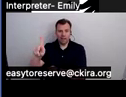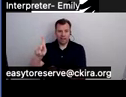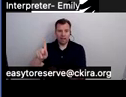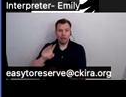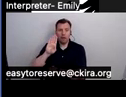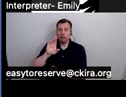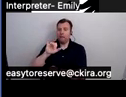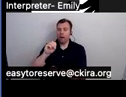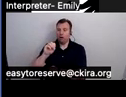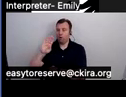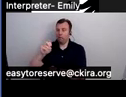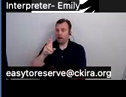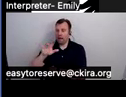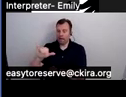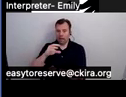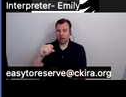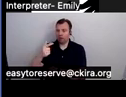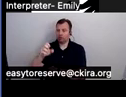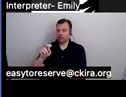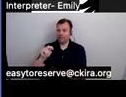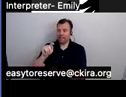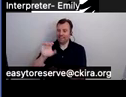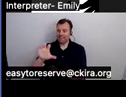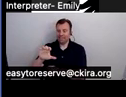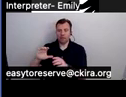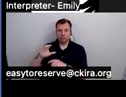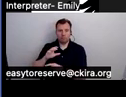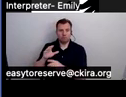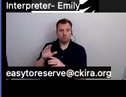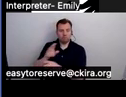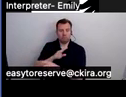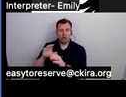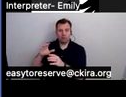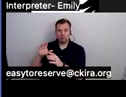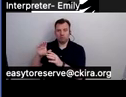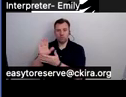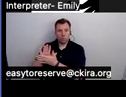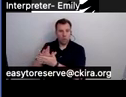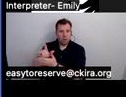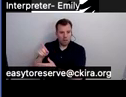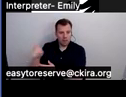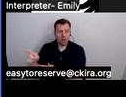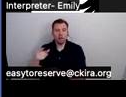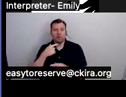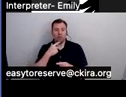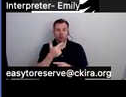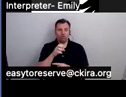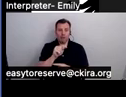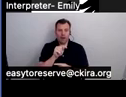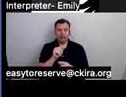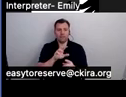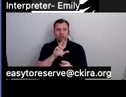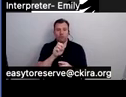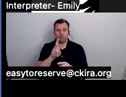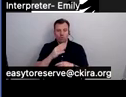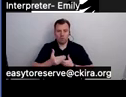and Molecular Genetics. So today he's going to speak about NIH structure with an update on the grant review process that's pending for